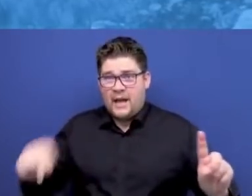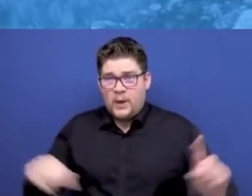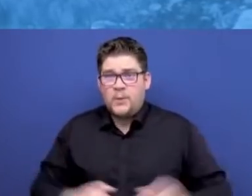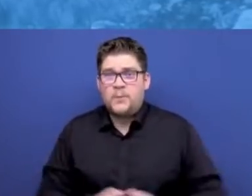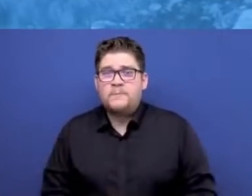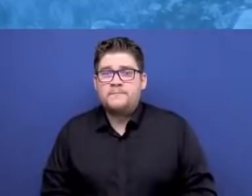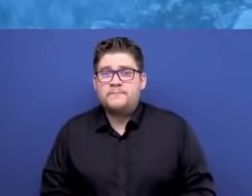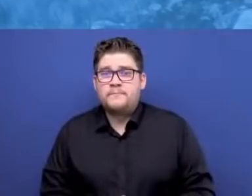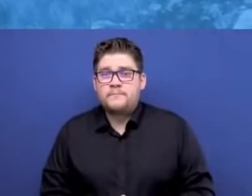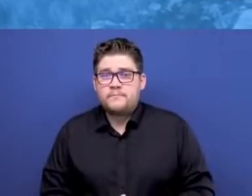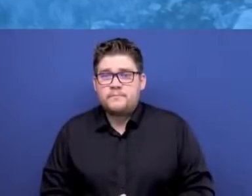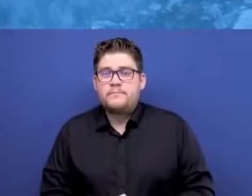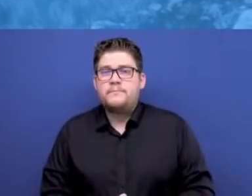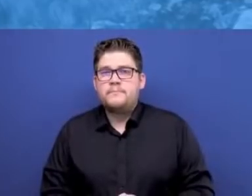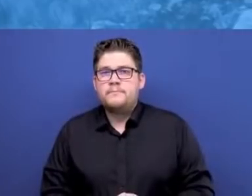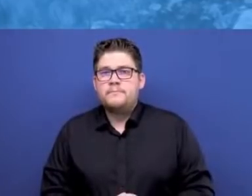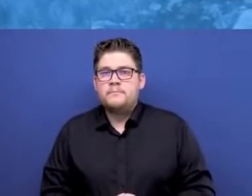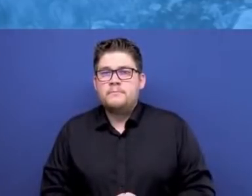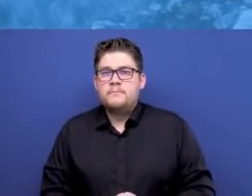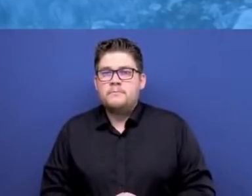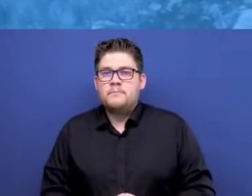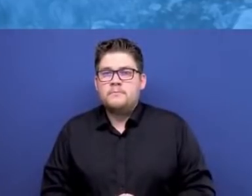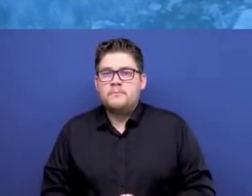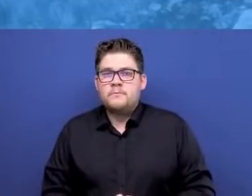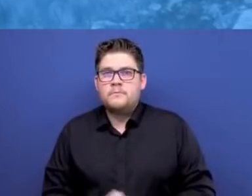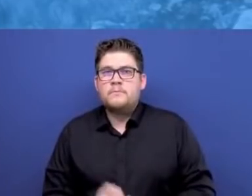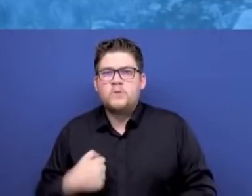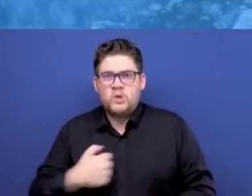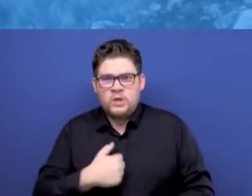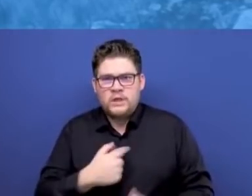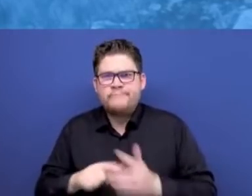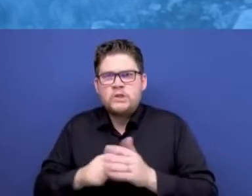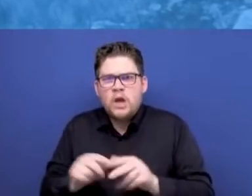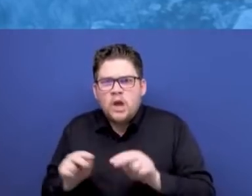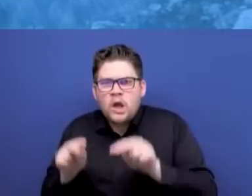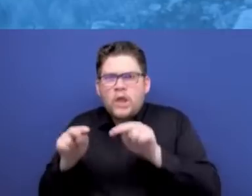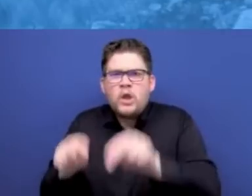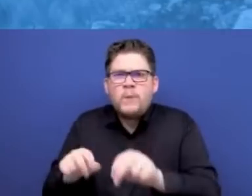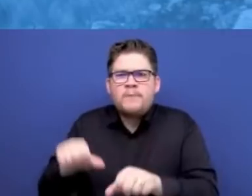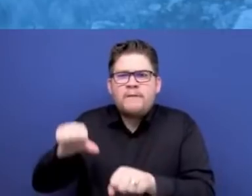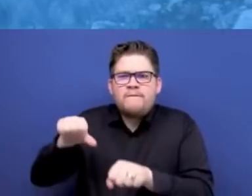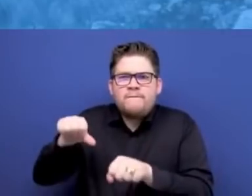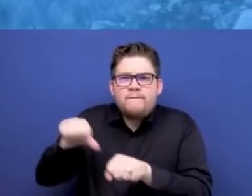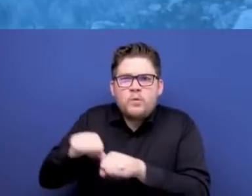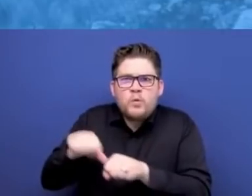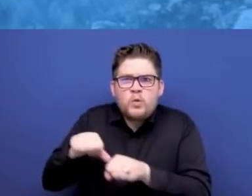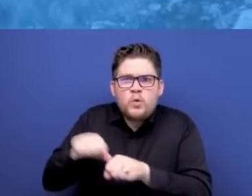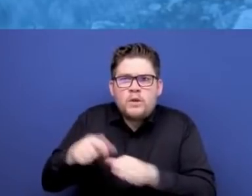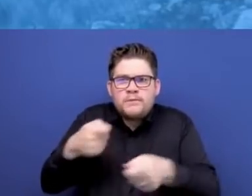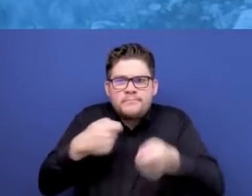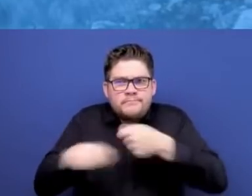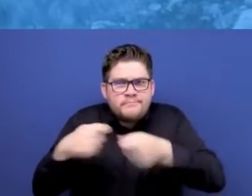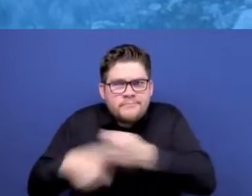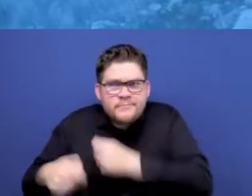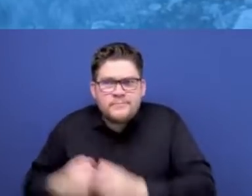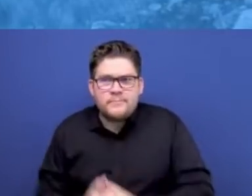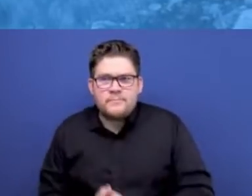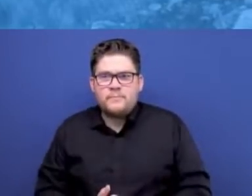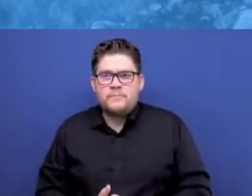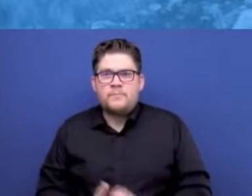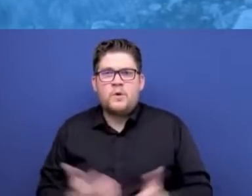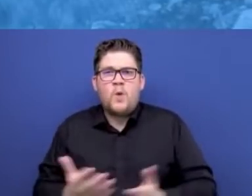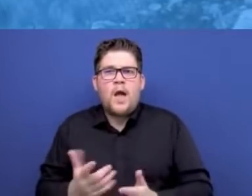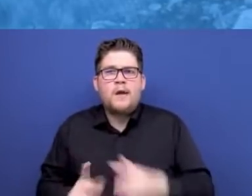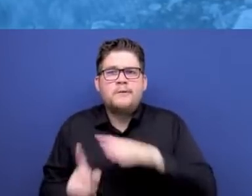those suppression costs. And I think following the season like we're going to experience this year and have already, that argument will continue to be